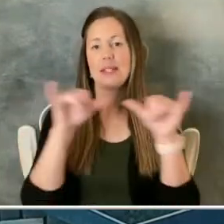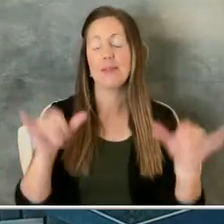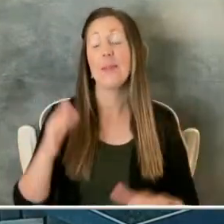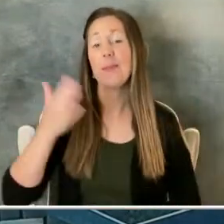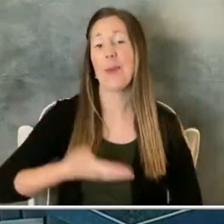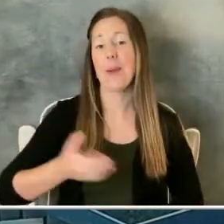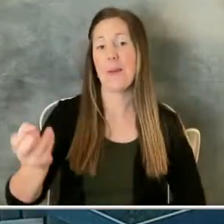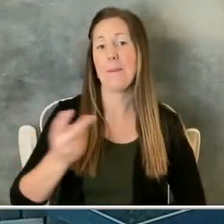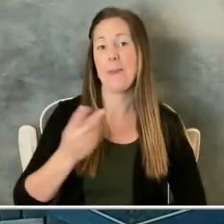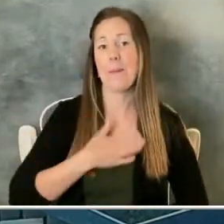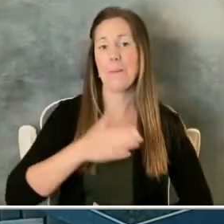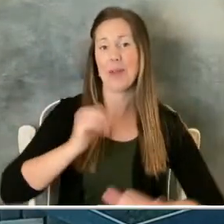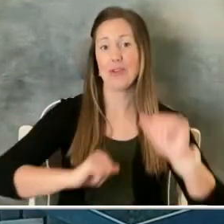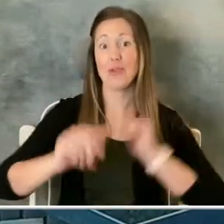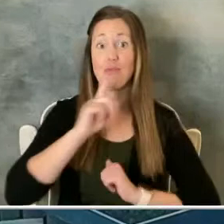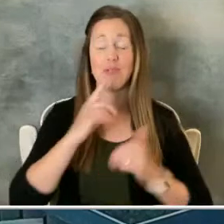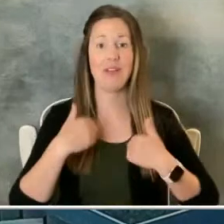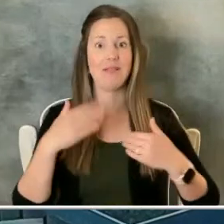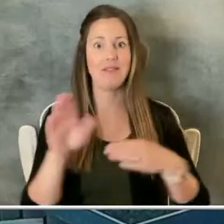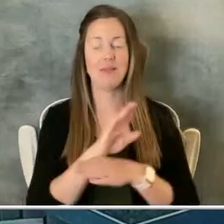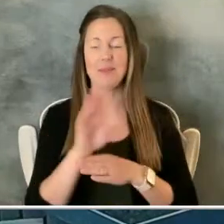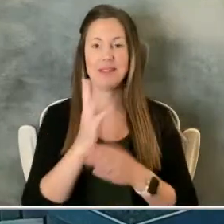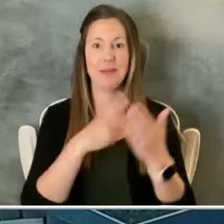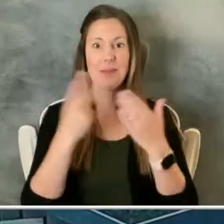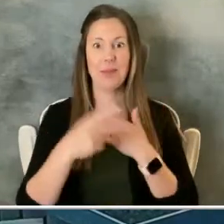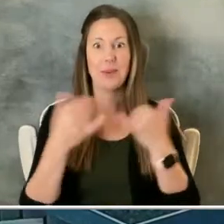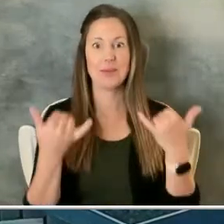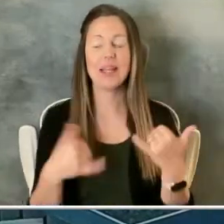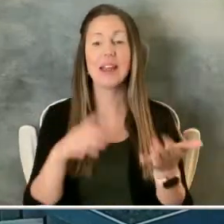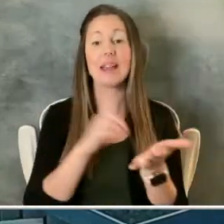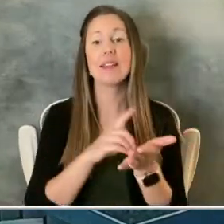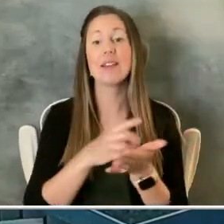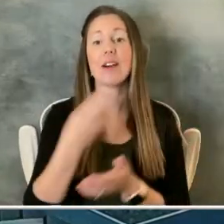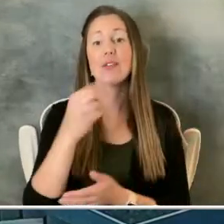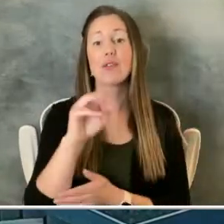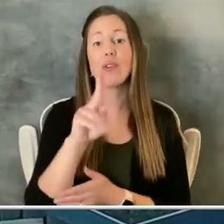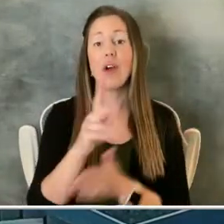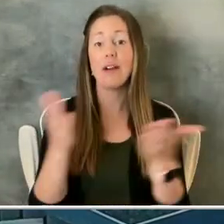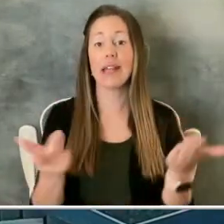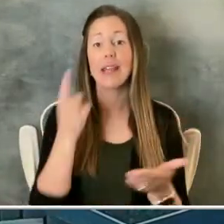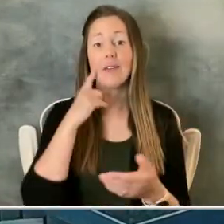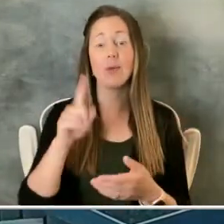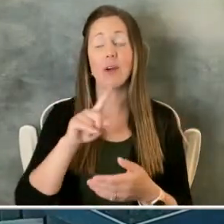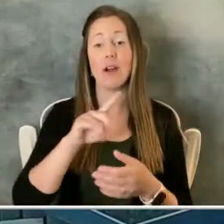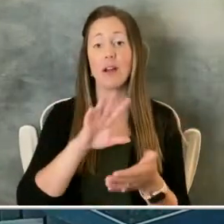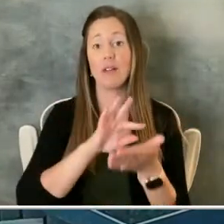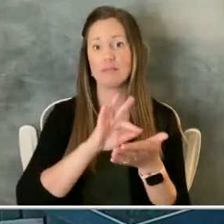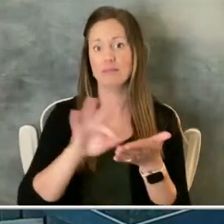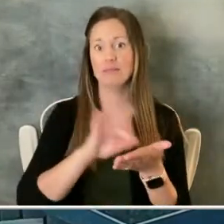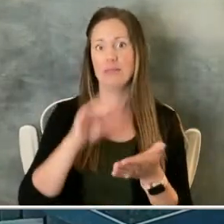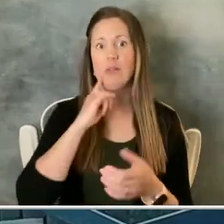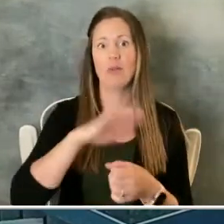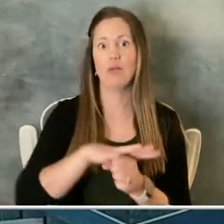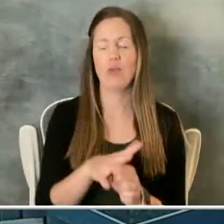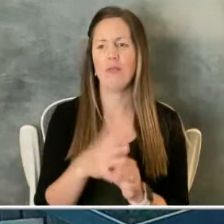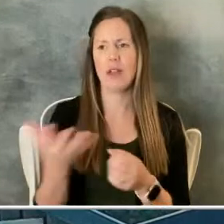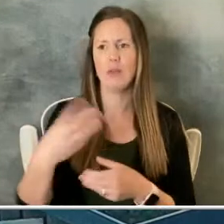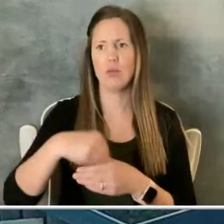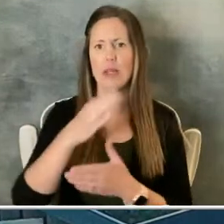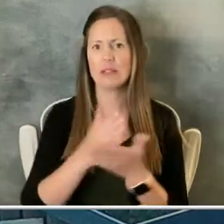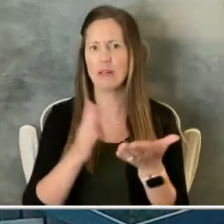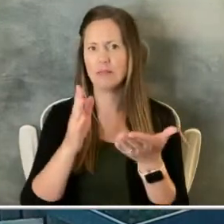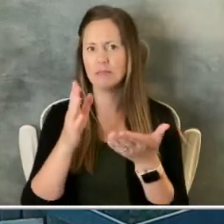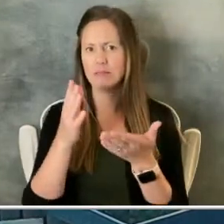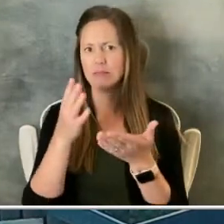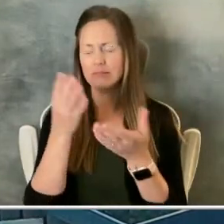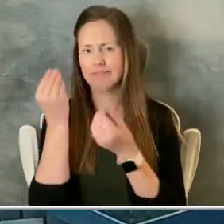jam-packed program for you today. Doc Hawk is here to provide a COVID update, including some new science telling us more about long COVID, and I have a quiz